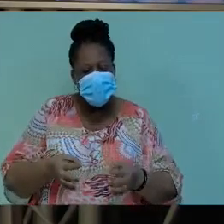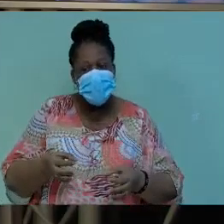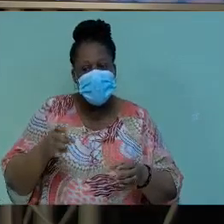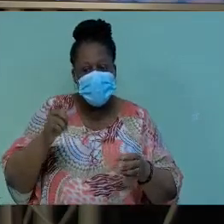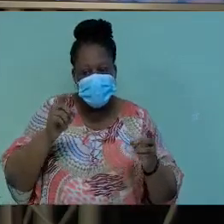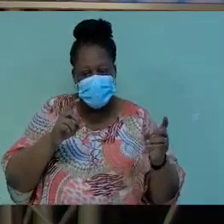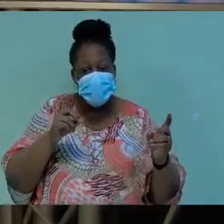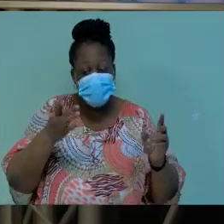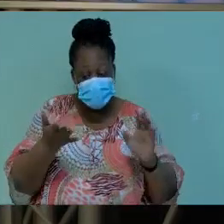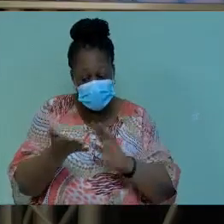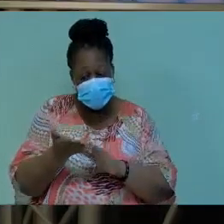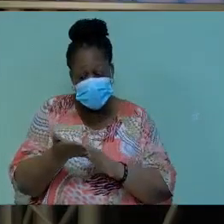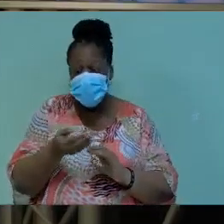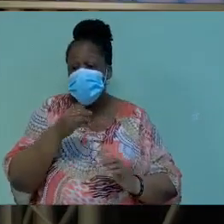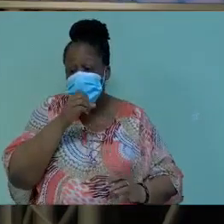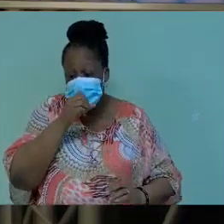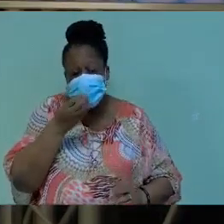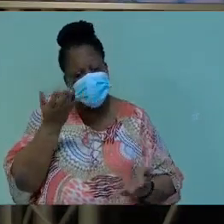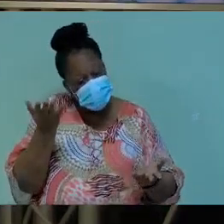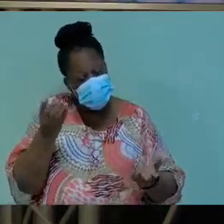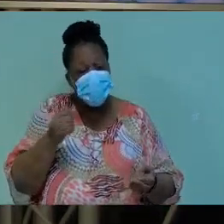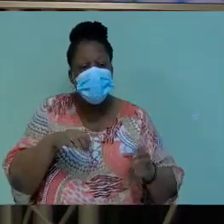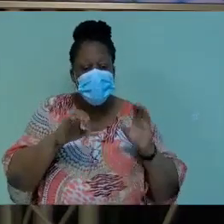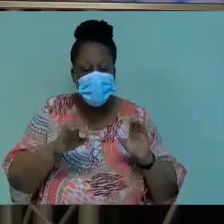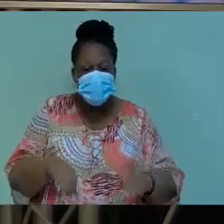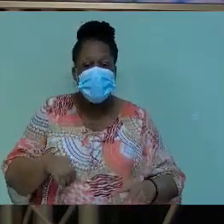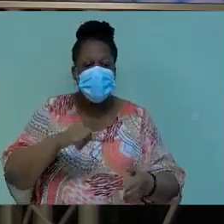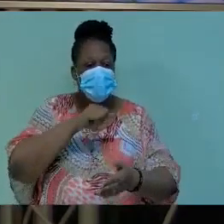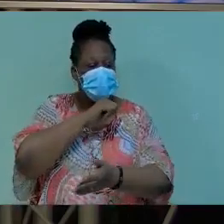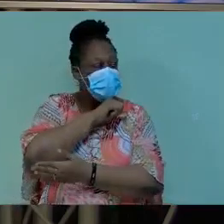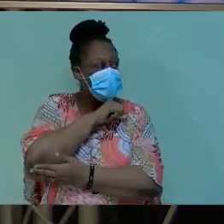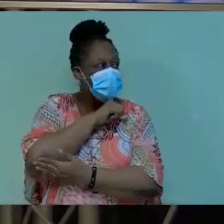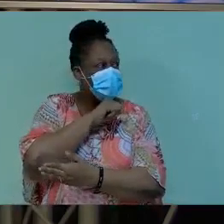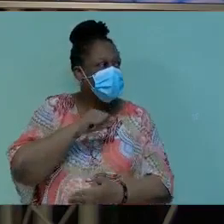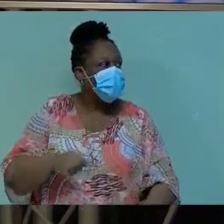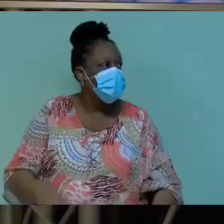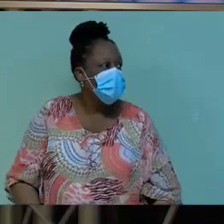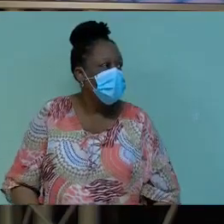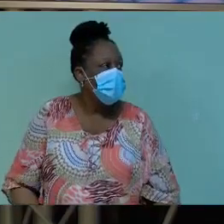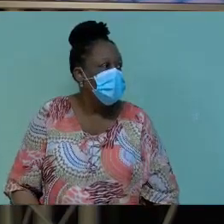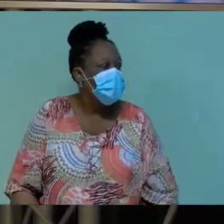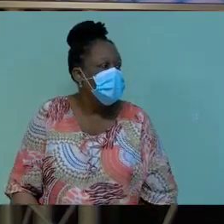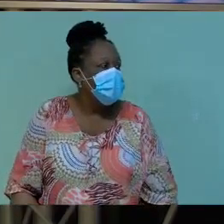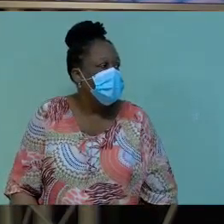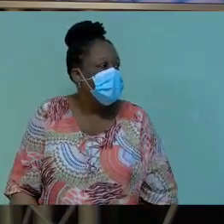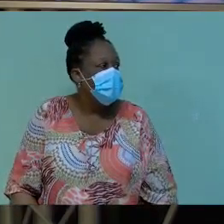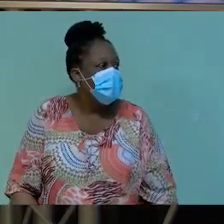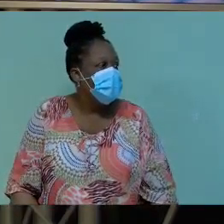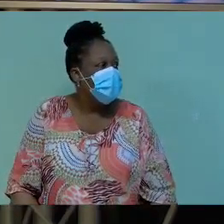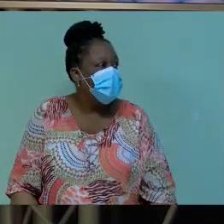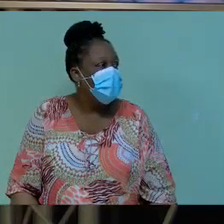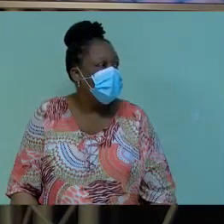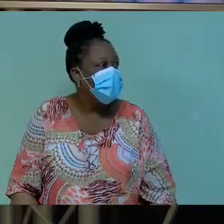virus. Yes, you're making a point that if persons are coughing into